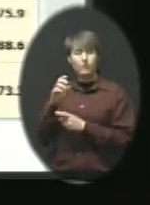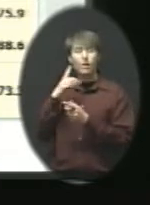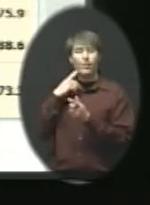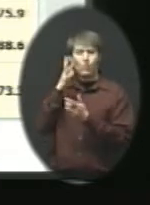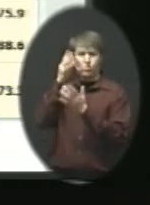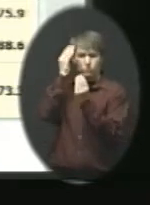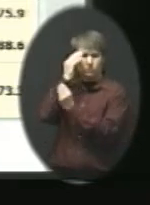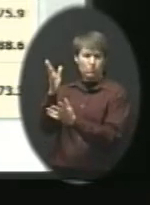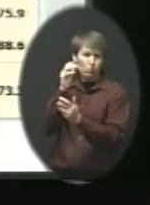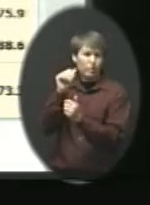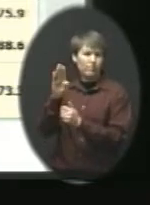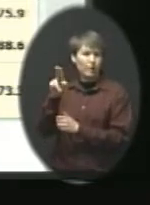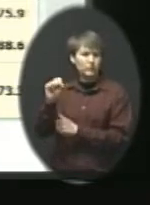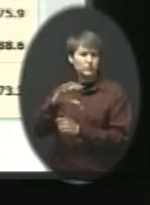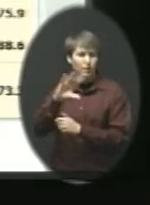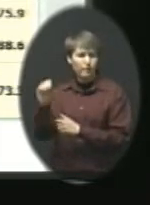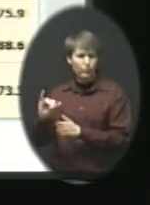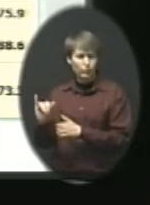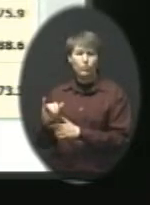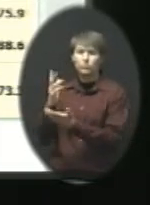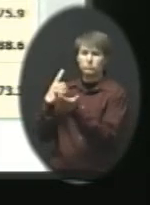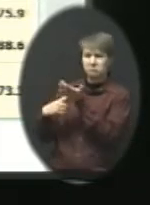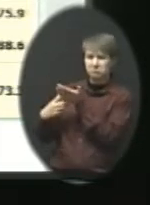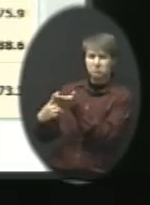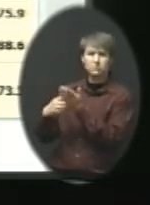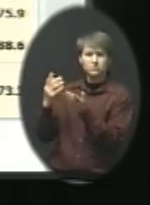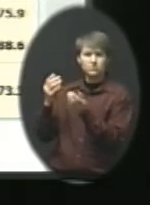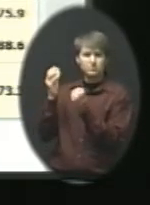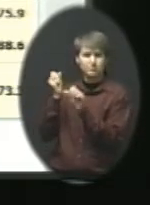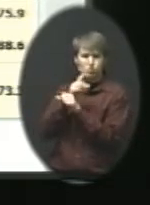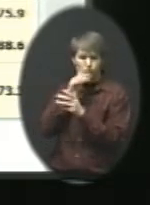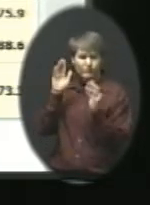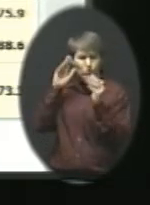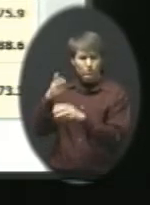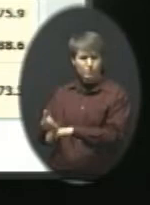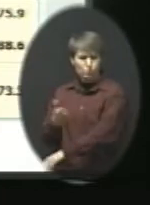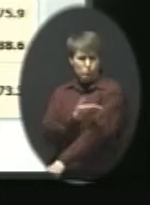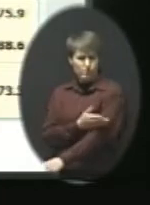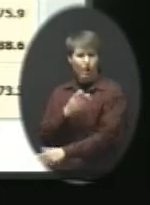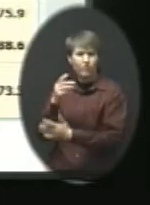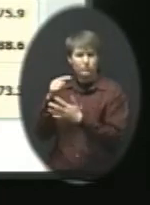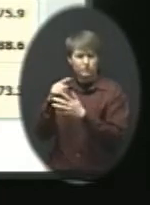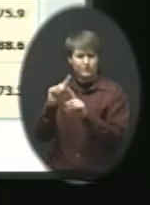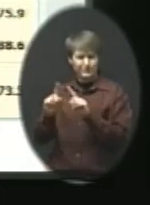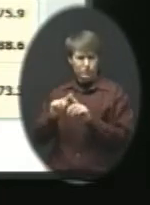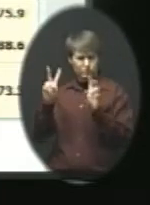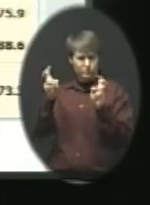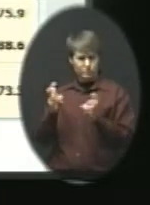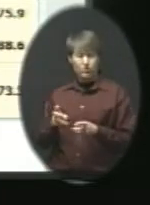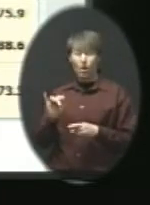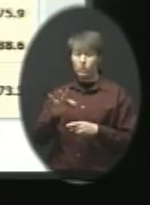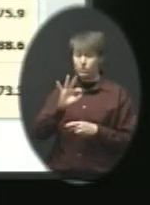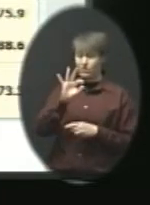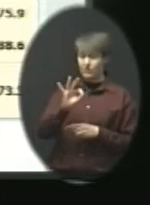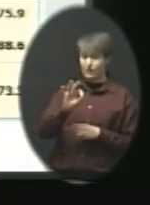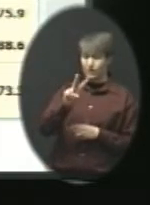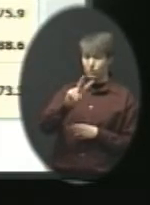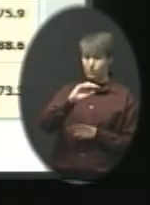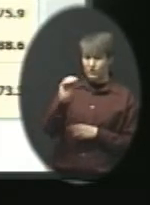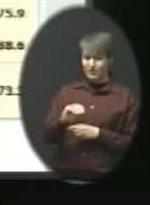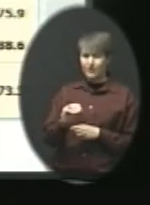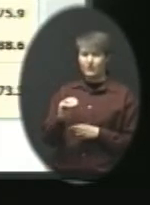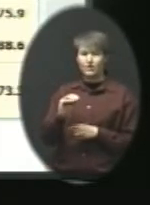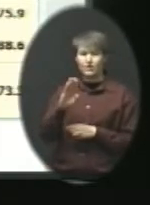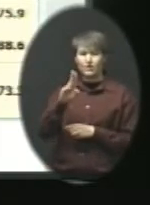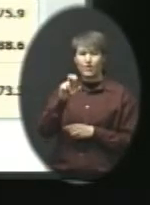and make sure that we're always focusing on improvement in that area. Again, I should also have mentioned the 92%, the bus driver